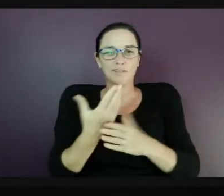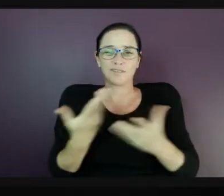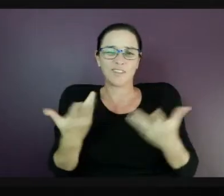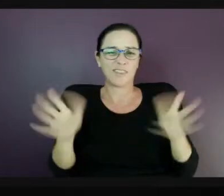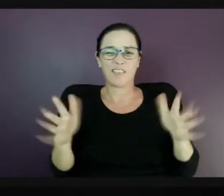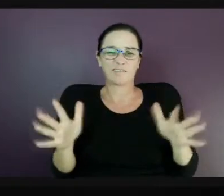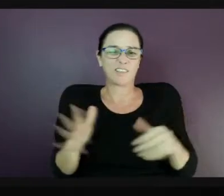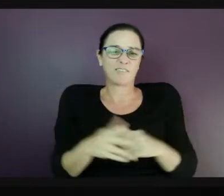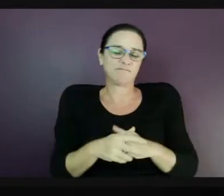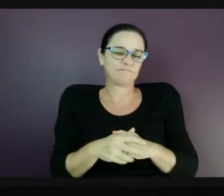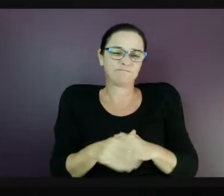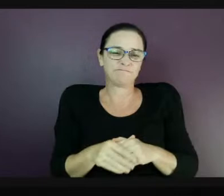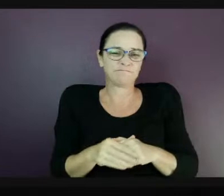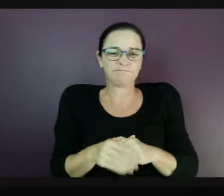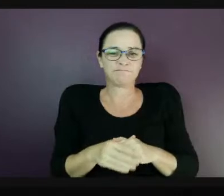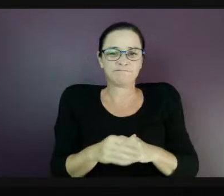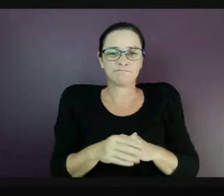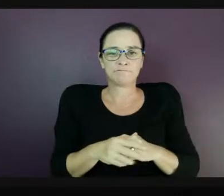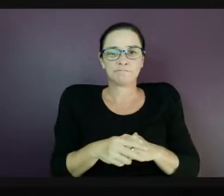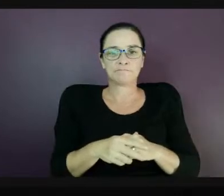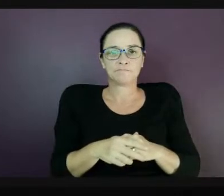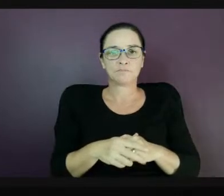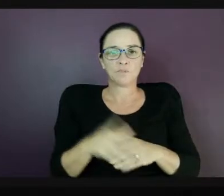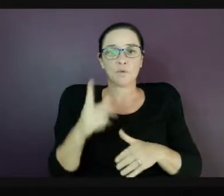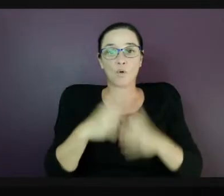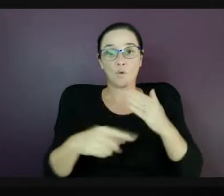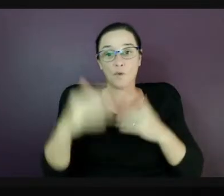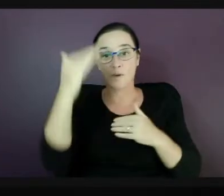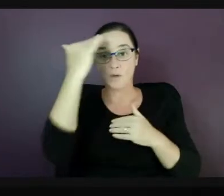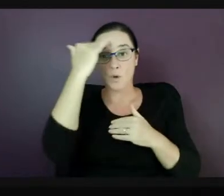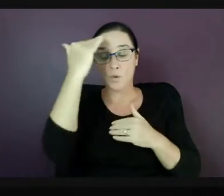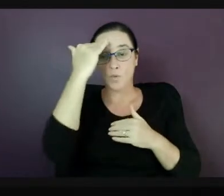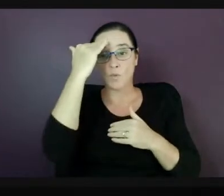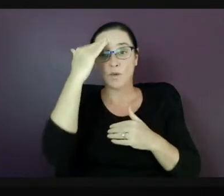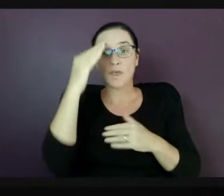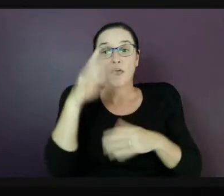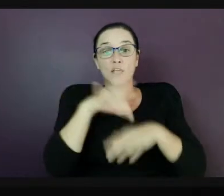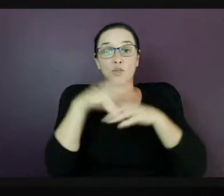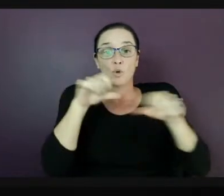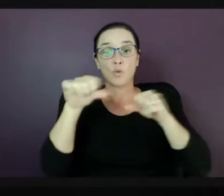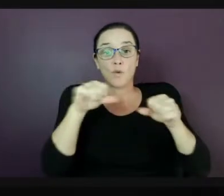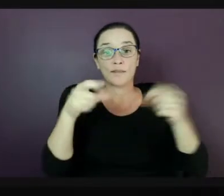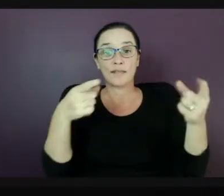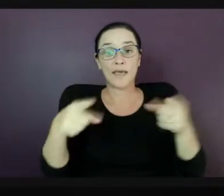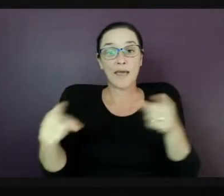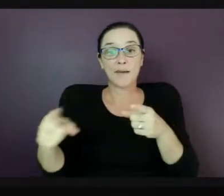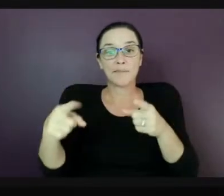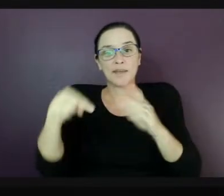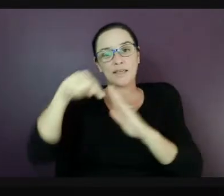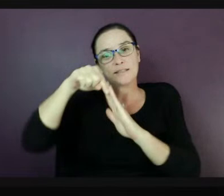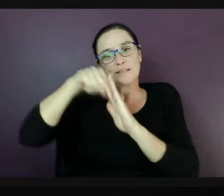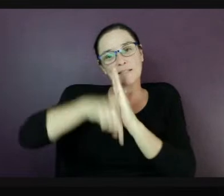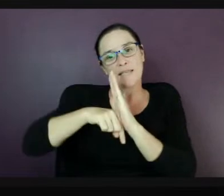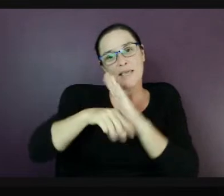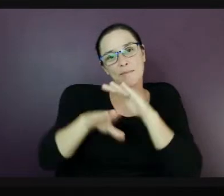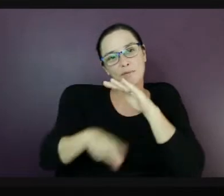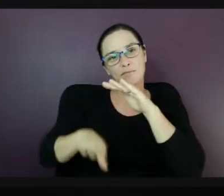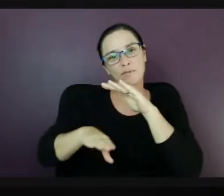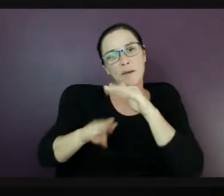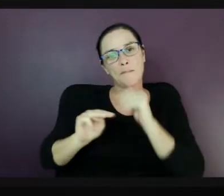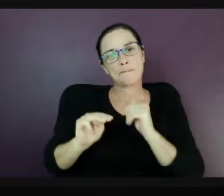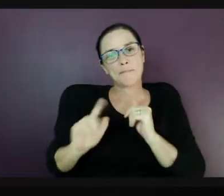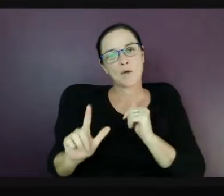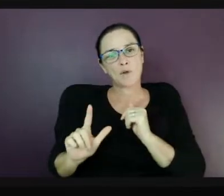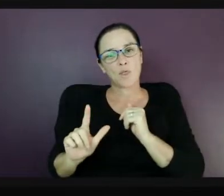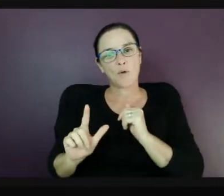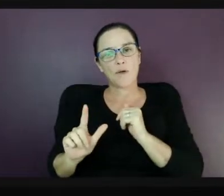than that. What we do know is that earthquakes have been happening deep under Mauna Loa. This is the last month of time and